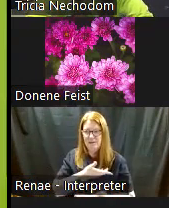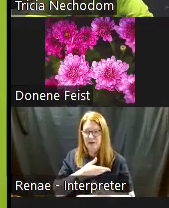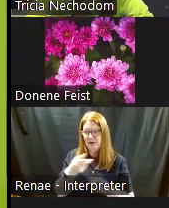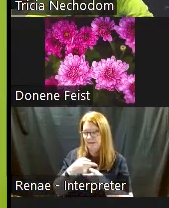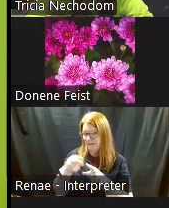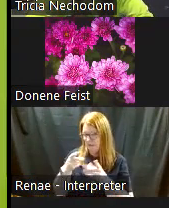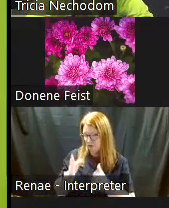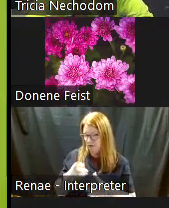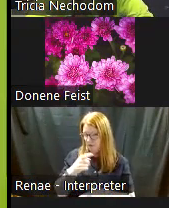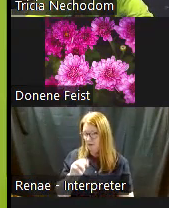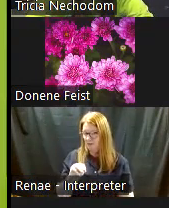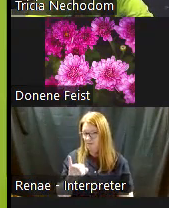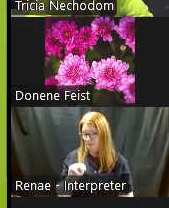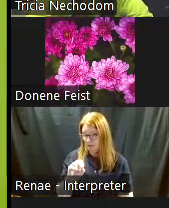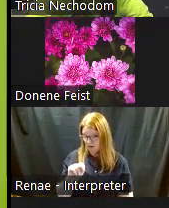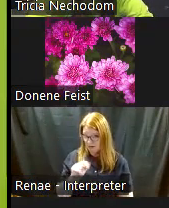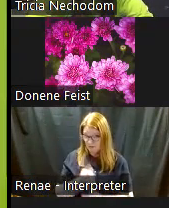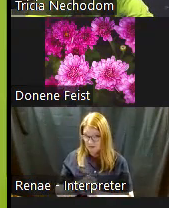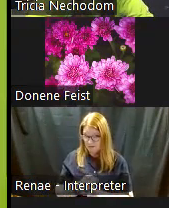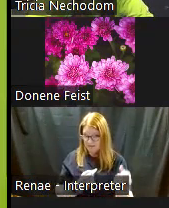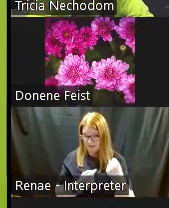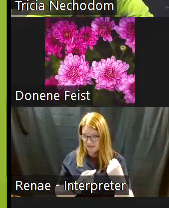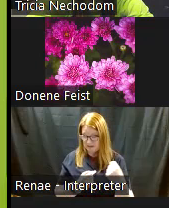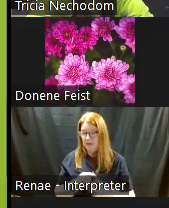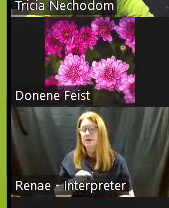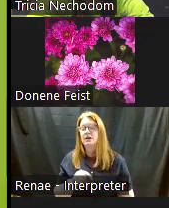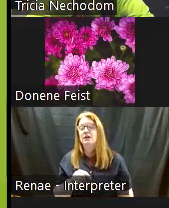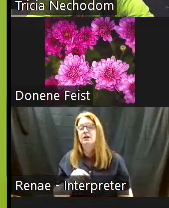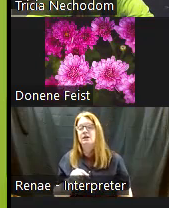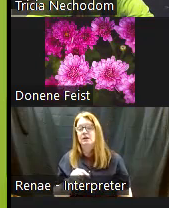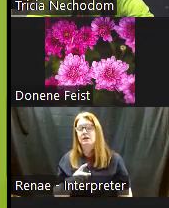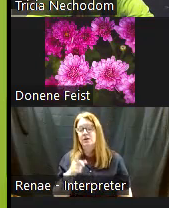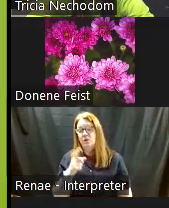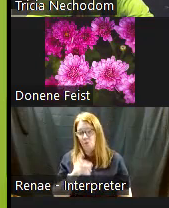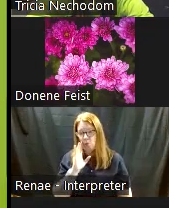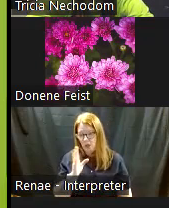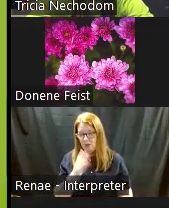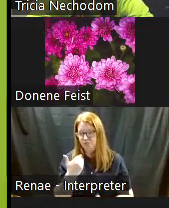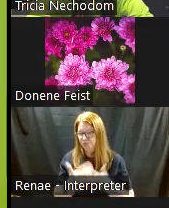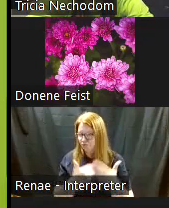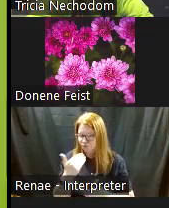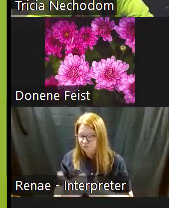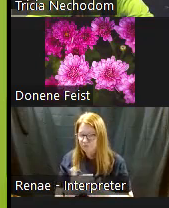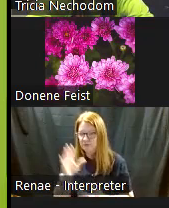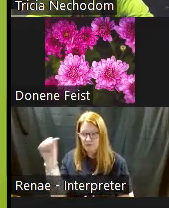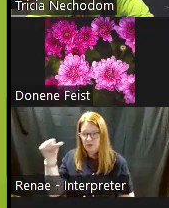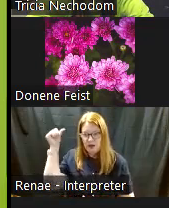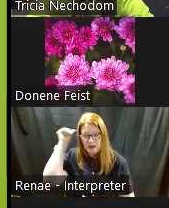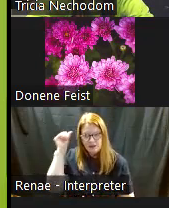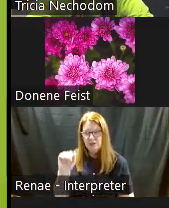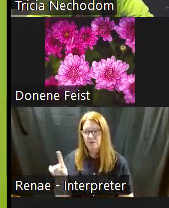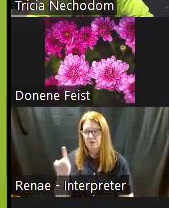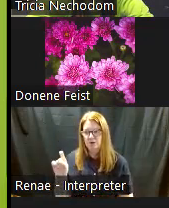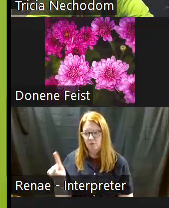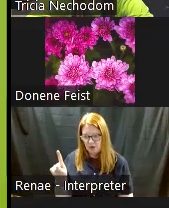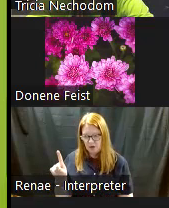I believe. Is that right? Yes. And so she's going to walk through some audiology 101 with us tonight. So we're super